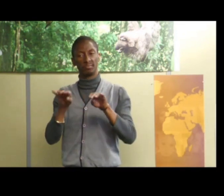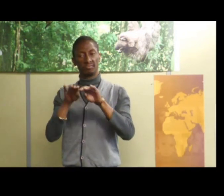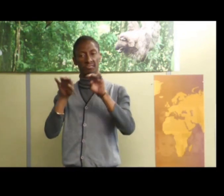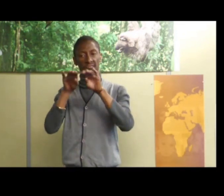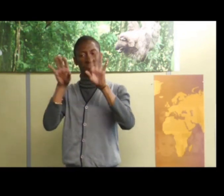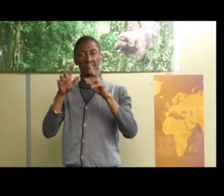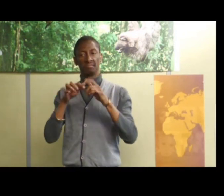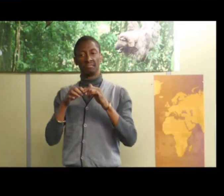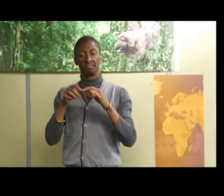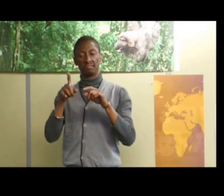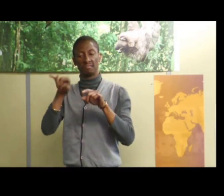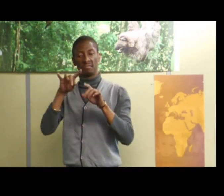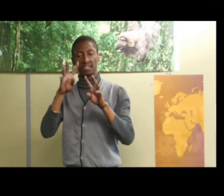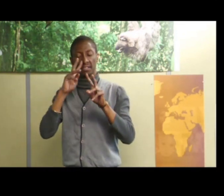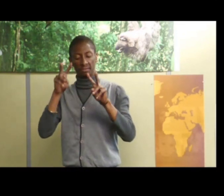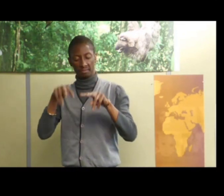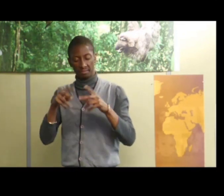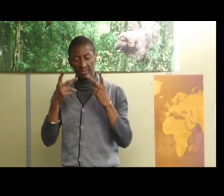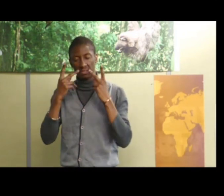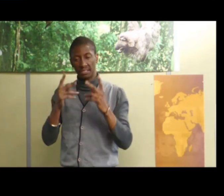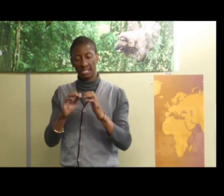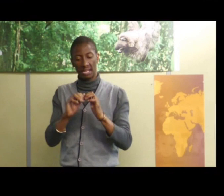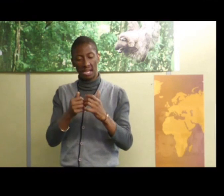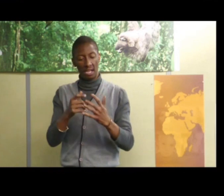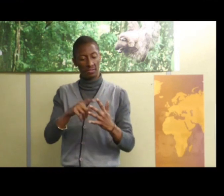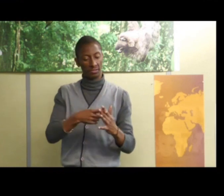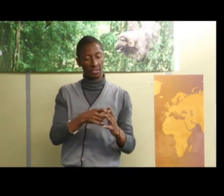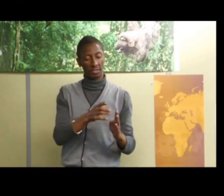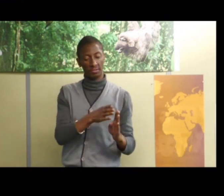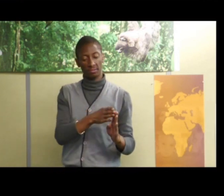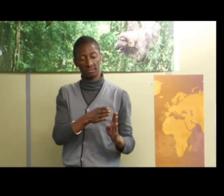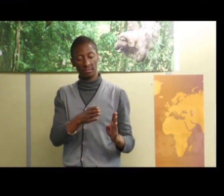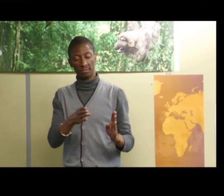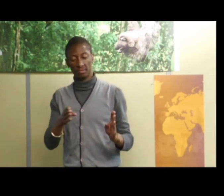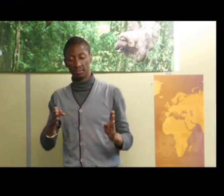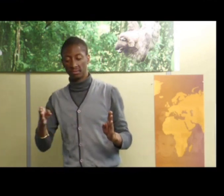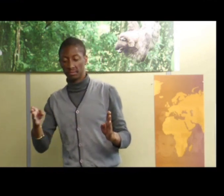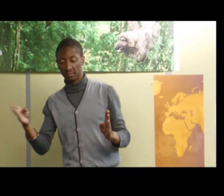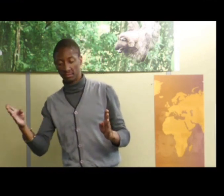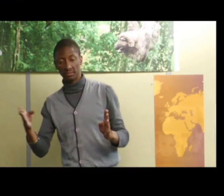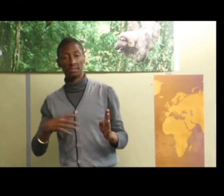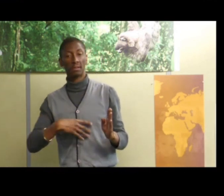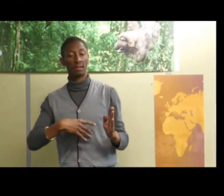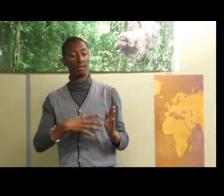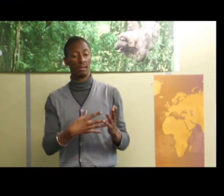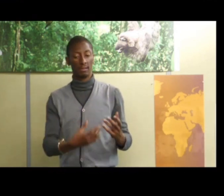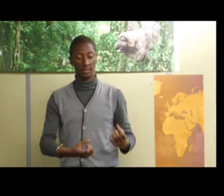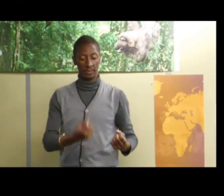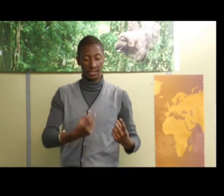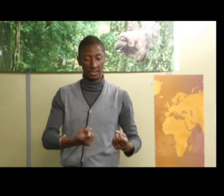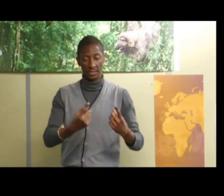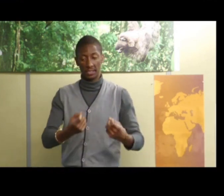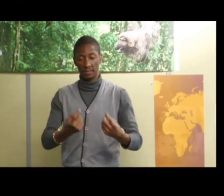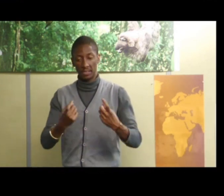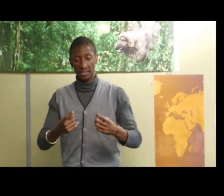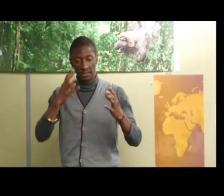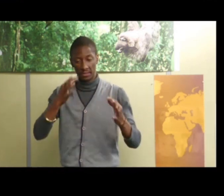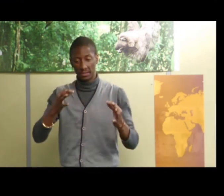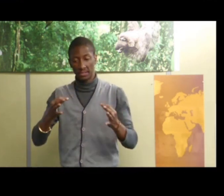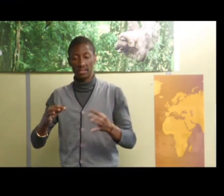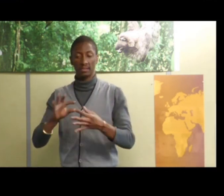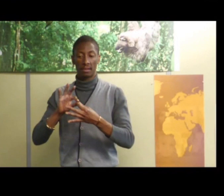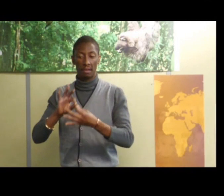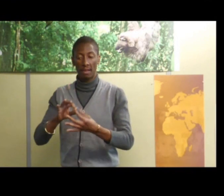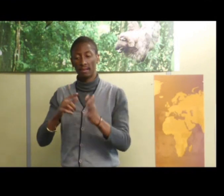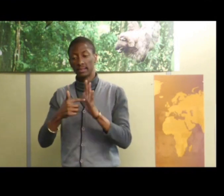can see how we've started at X number of dollars, and throughout we've made decisions on the exhibit